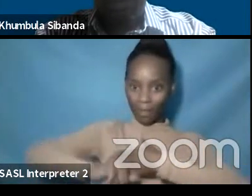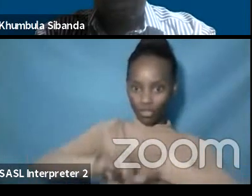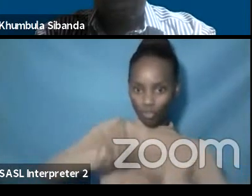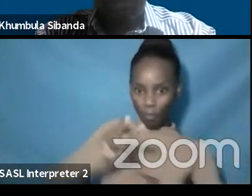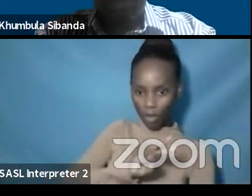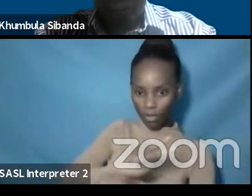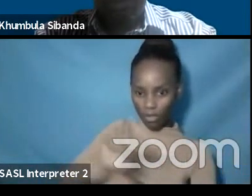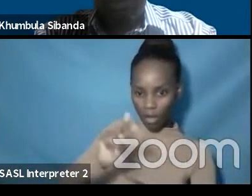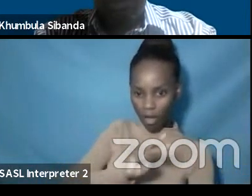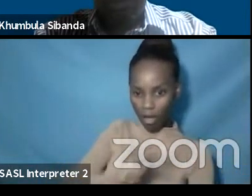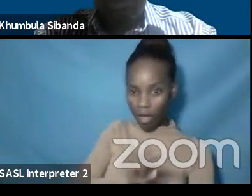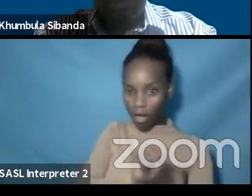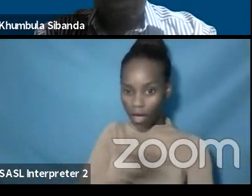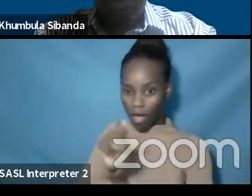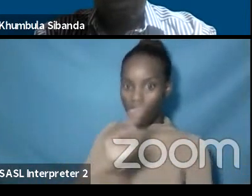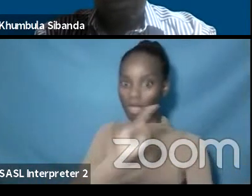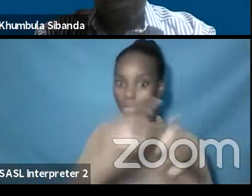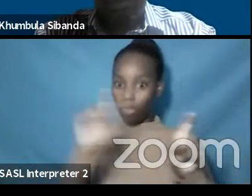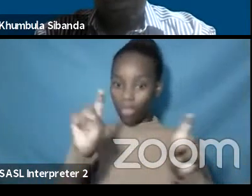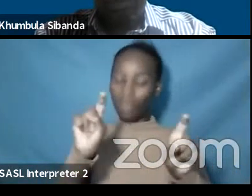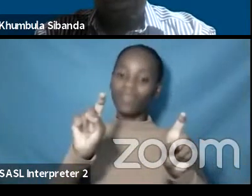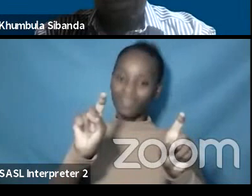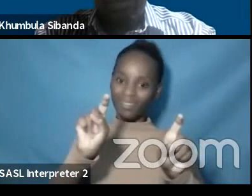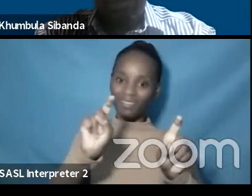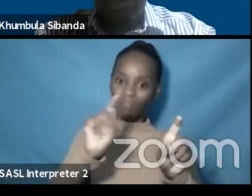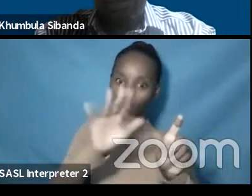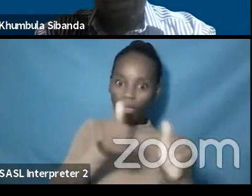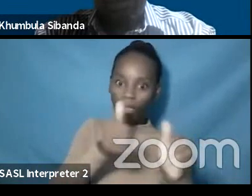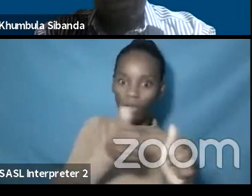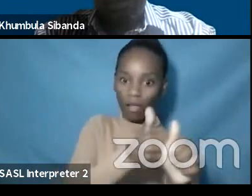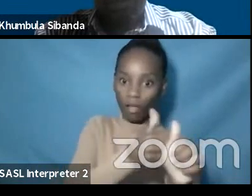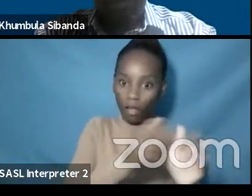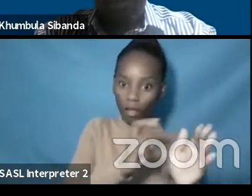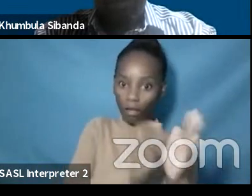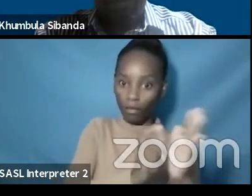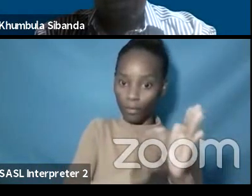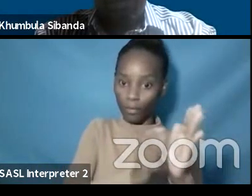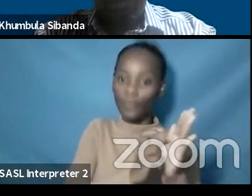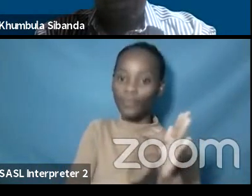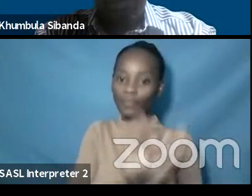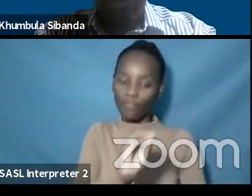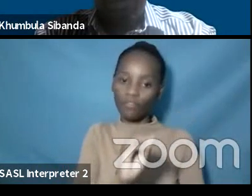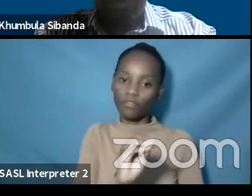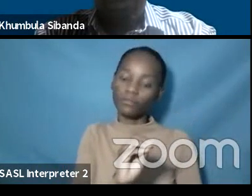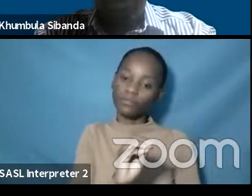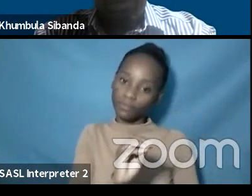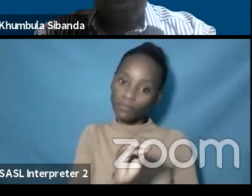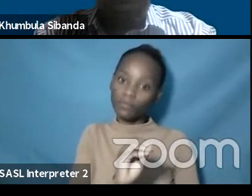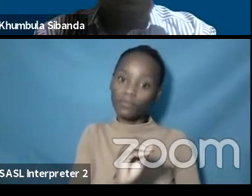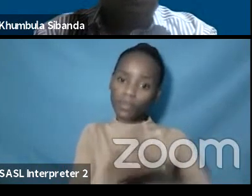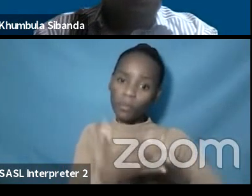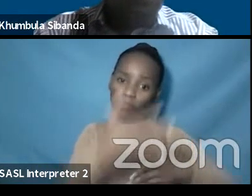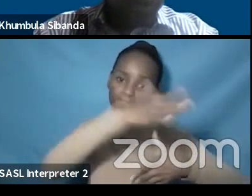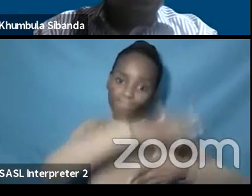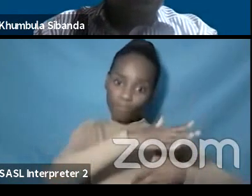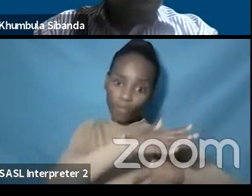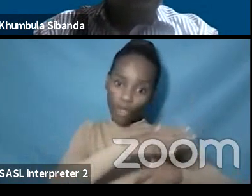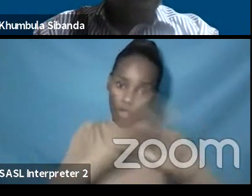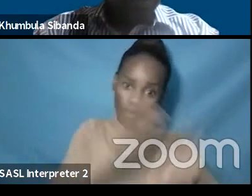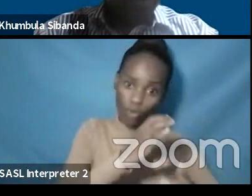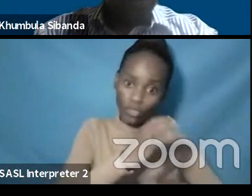prioritize exactly the focus on illicit trade in cigarettes as well as counterfeit goods.